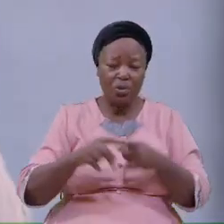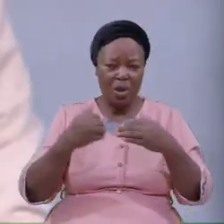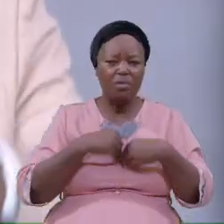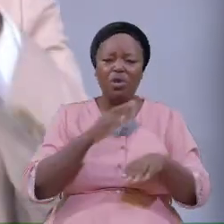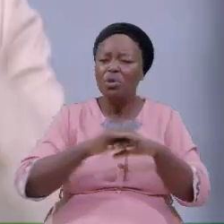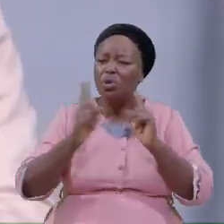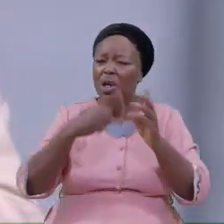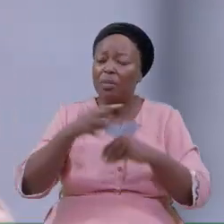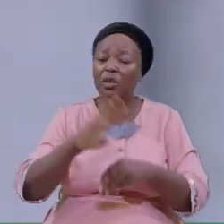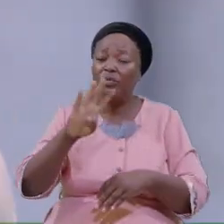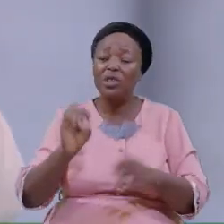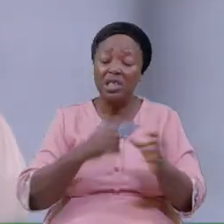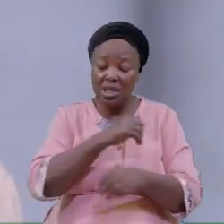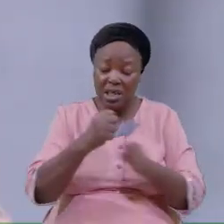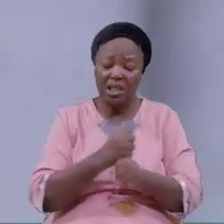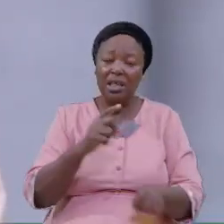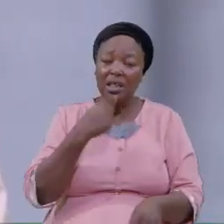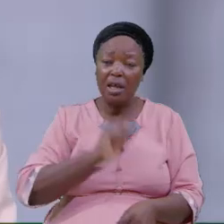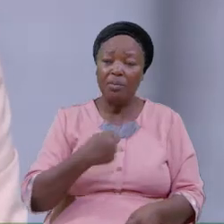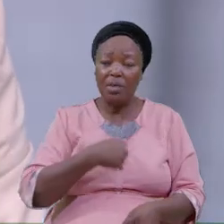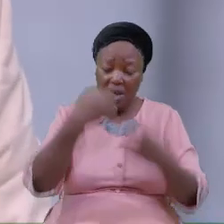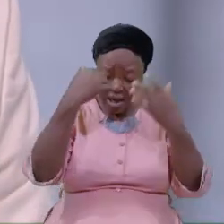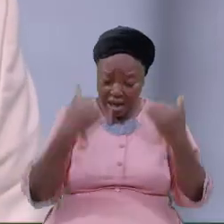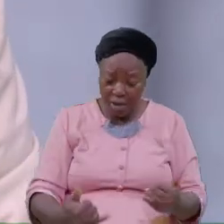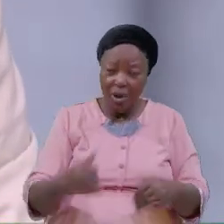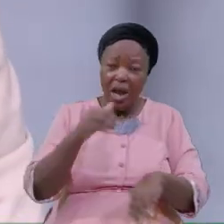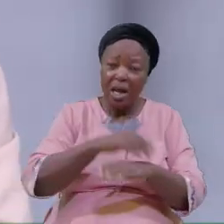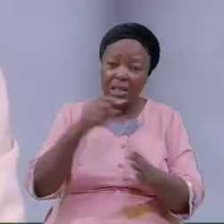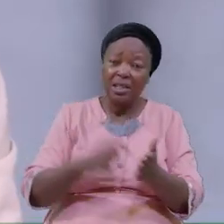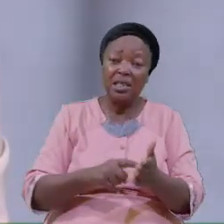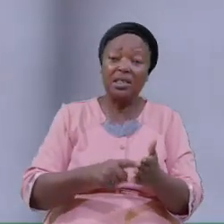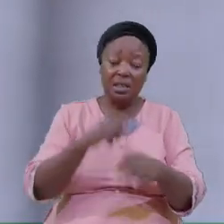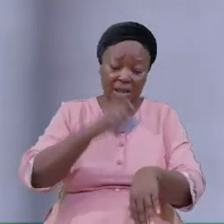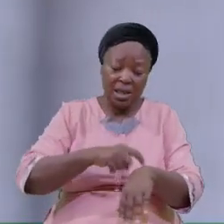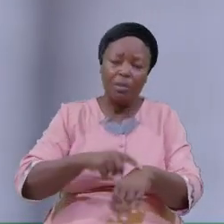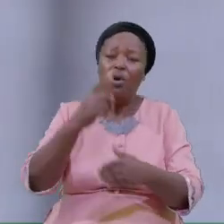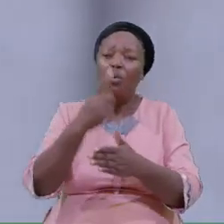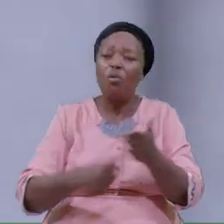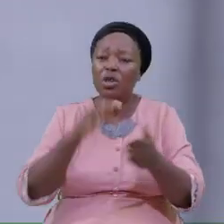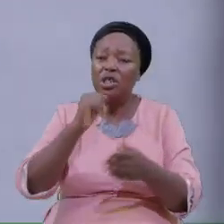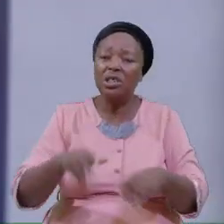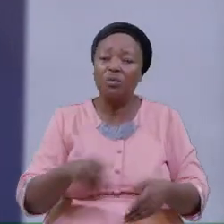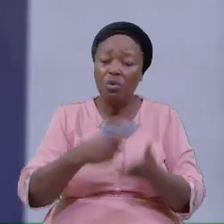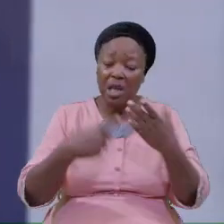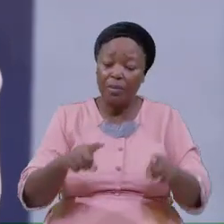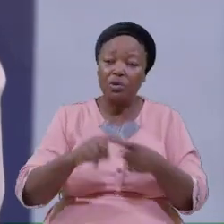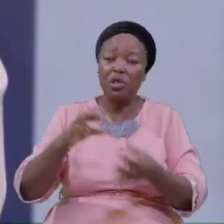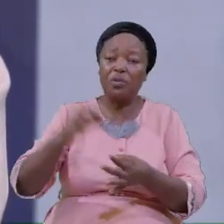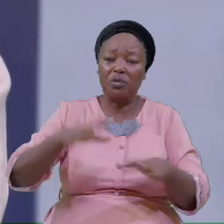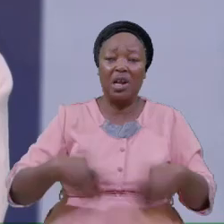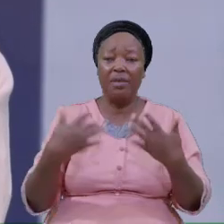Tell me now, at this time, what's your spiritual stage?